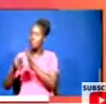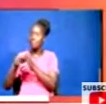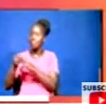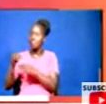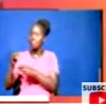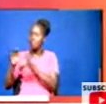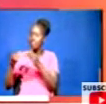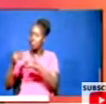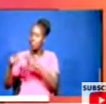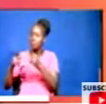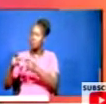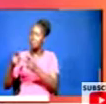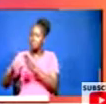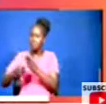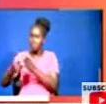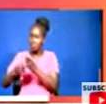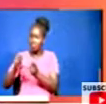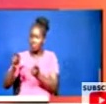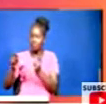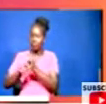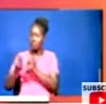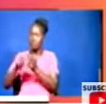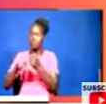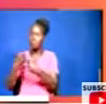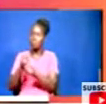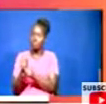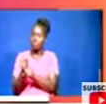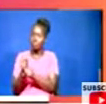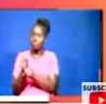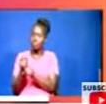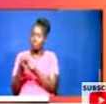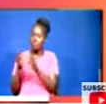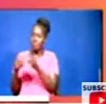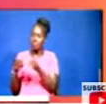industries that need to convert what is being produced from the farms